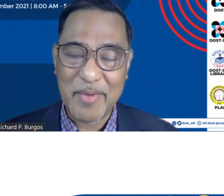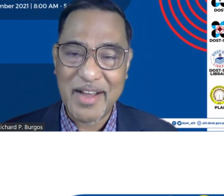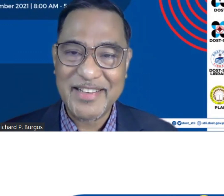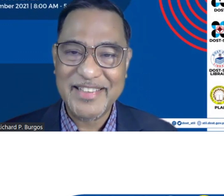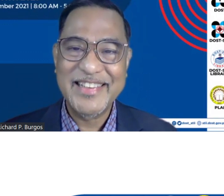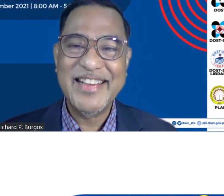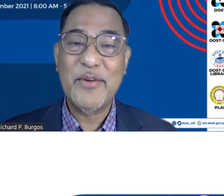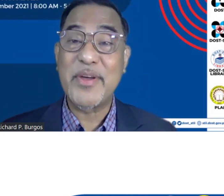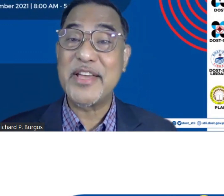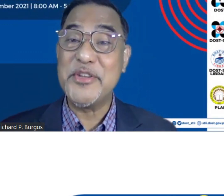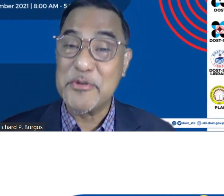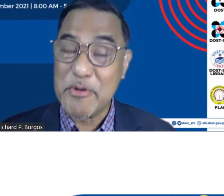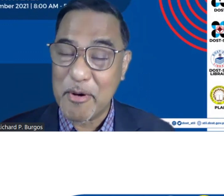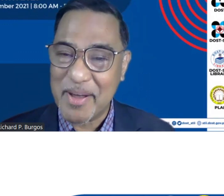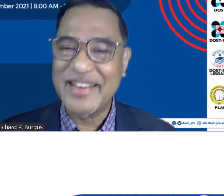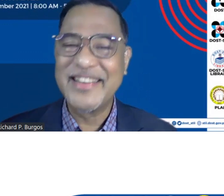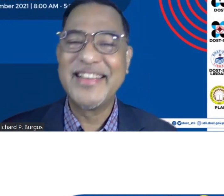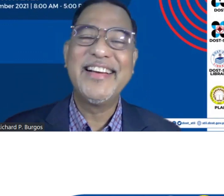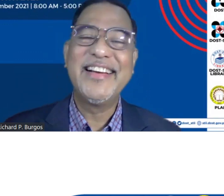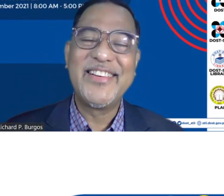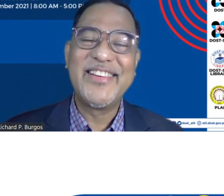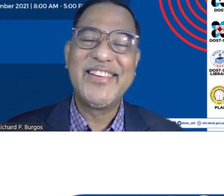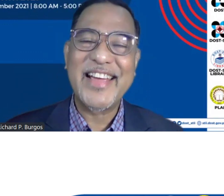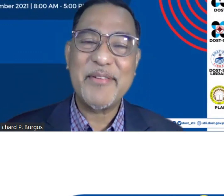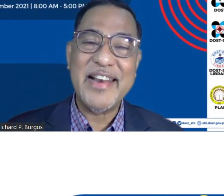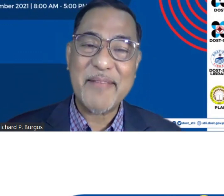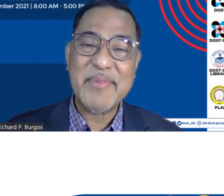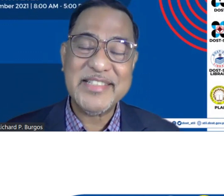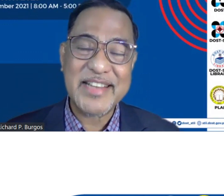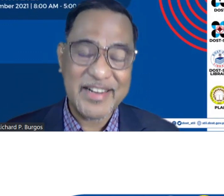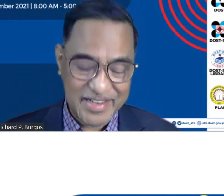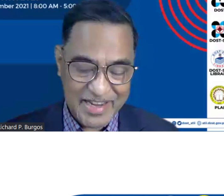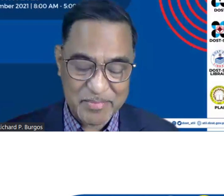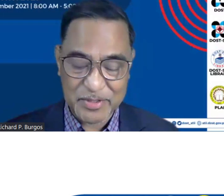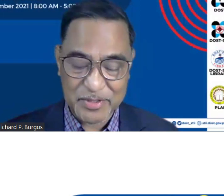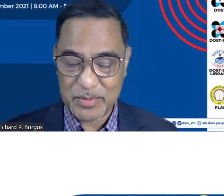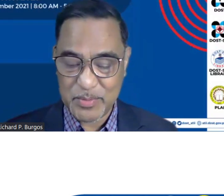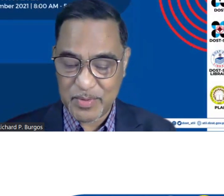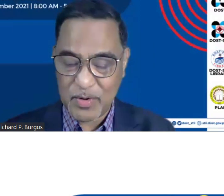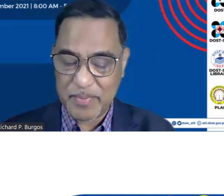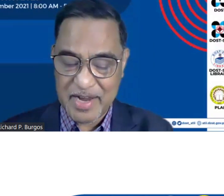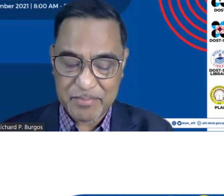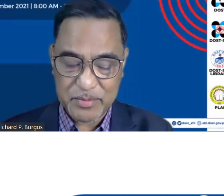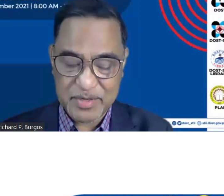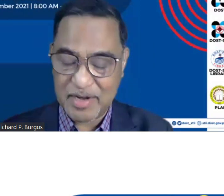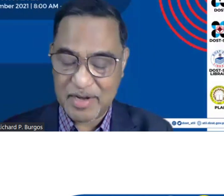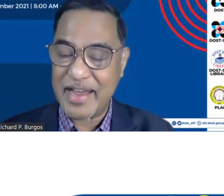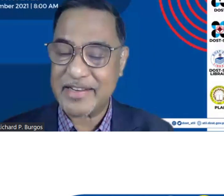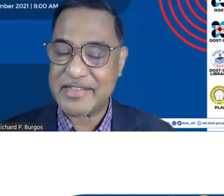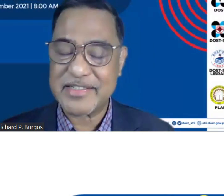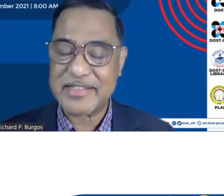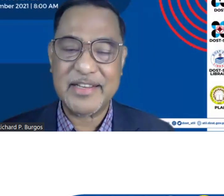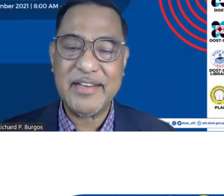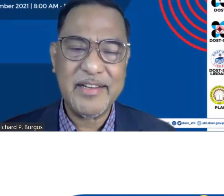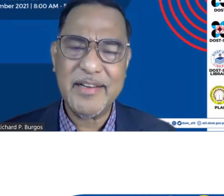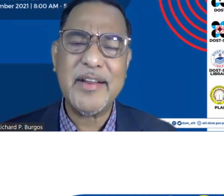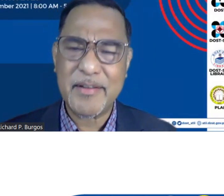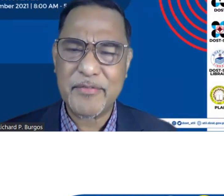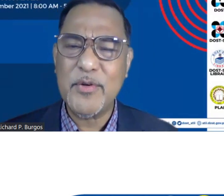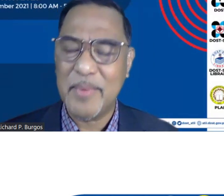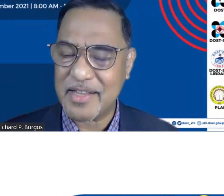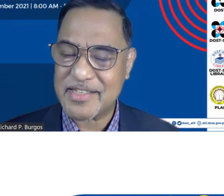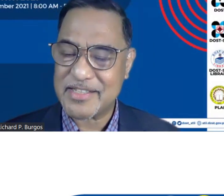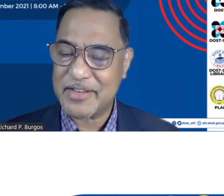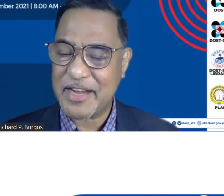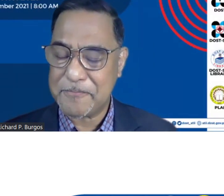old normal with a new normal. Okay, when libraries are able to open up to their clients in a